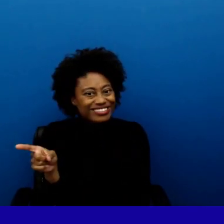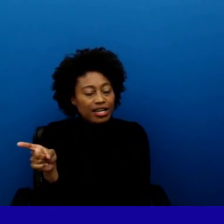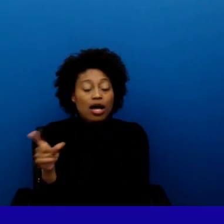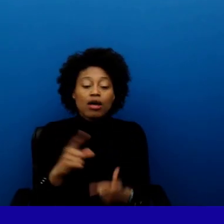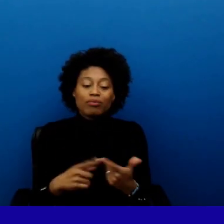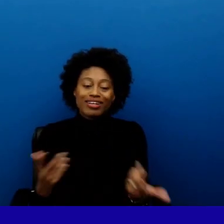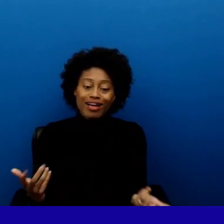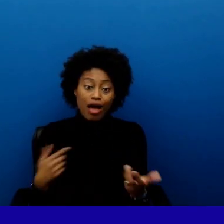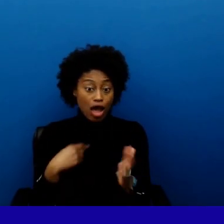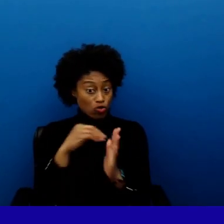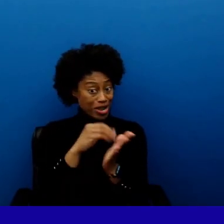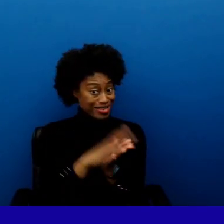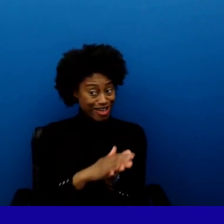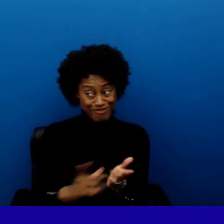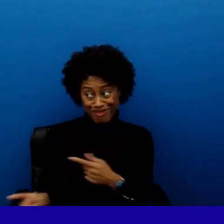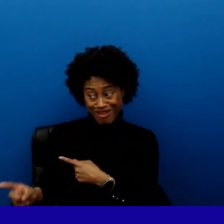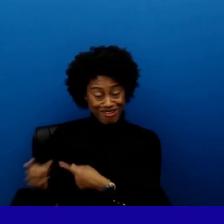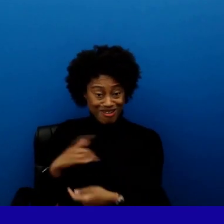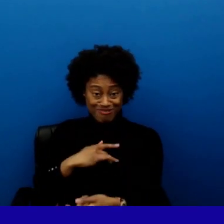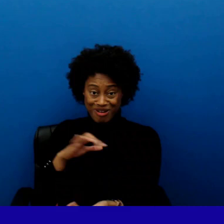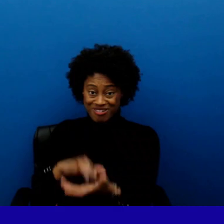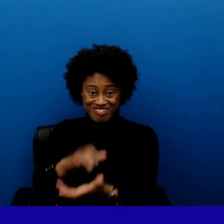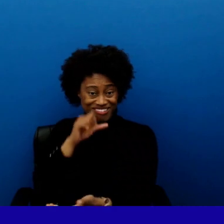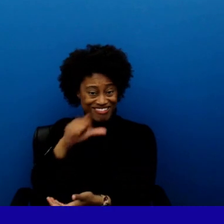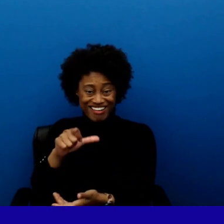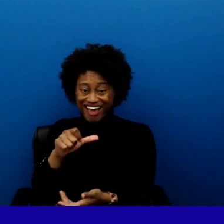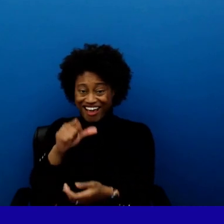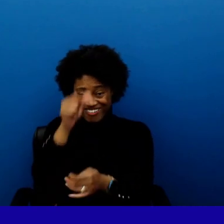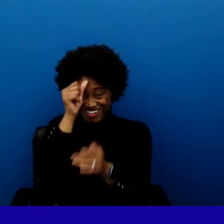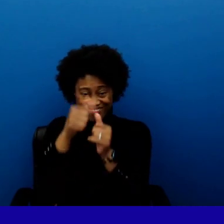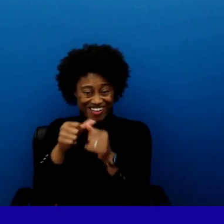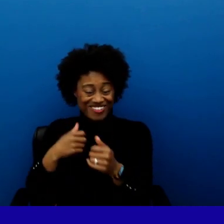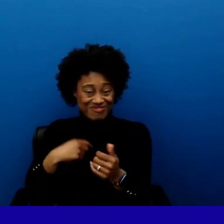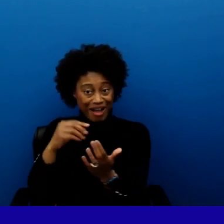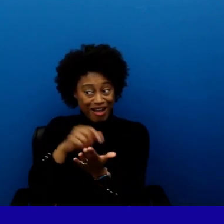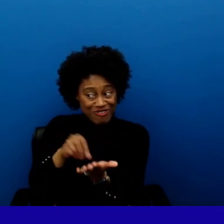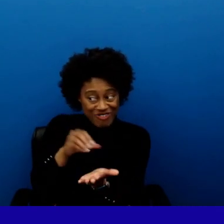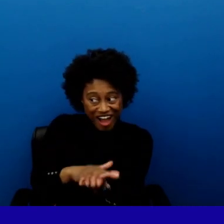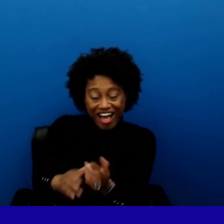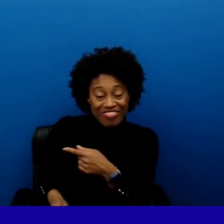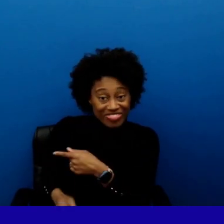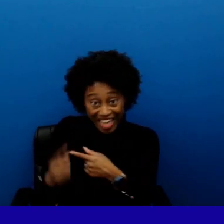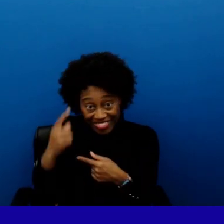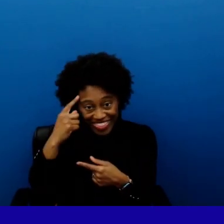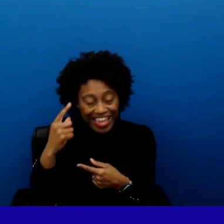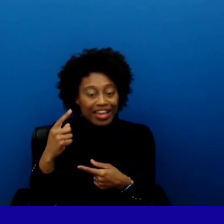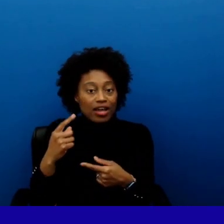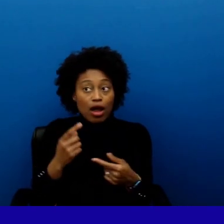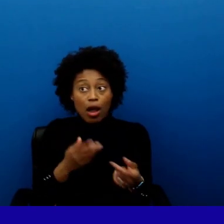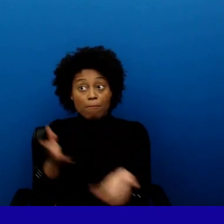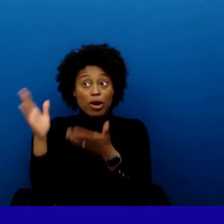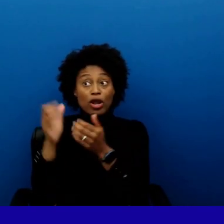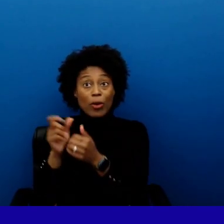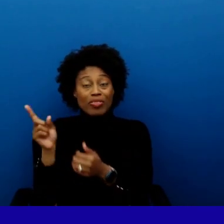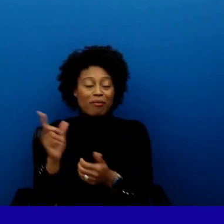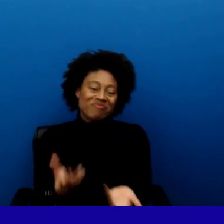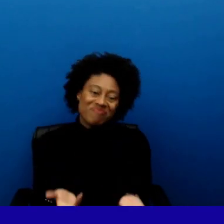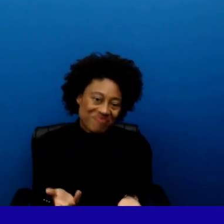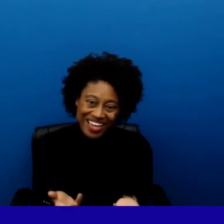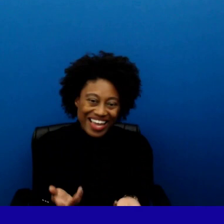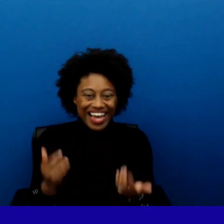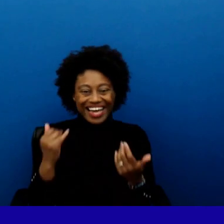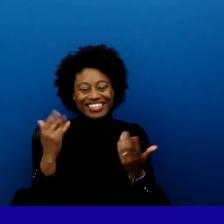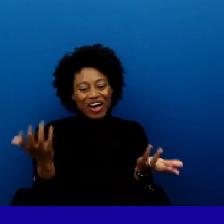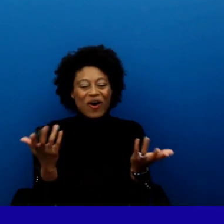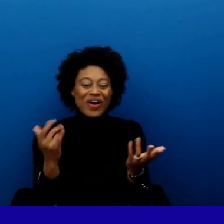My partner, that doesn't stick with them. So things don't always make it on the shopping list because they forget the rule. If there's